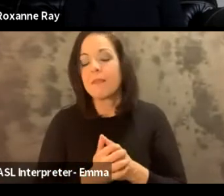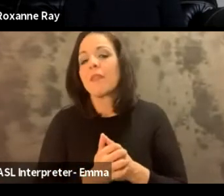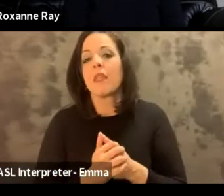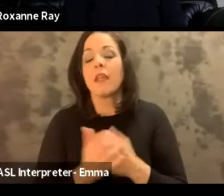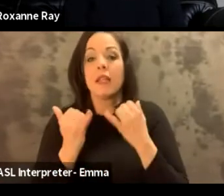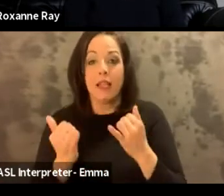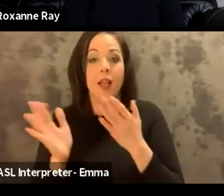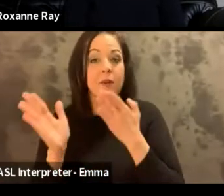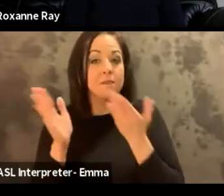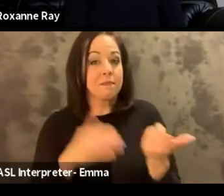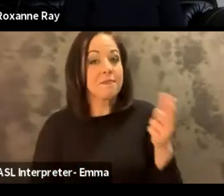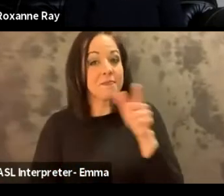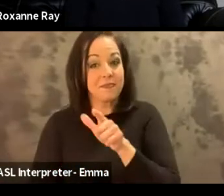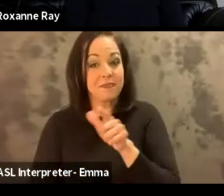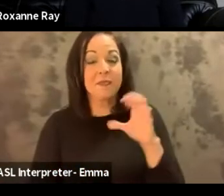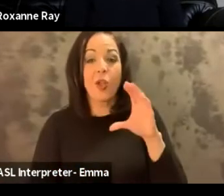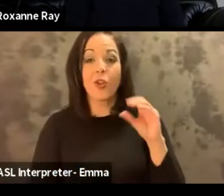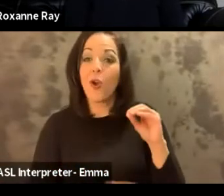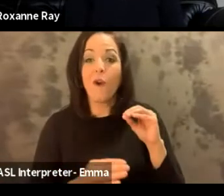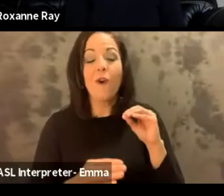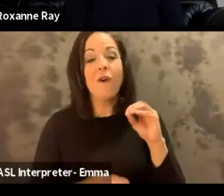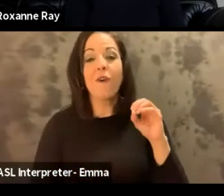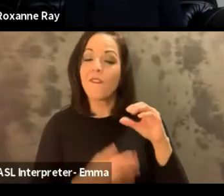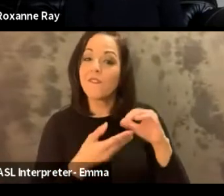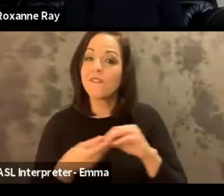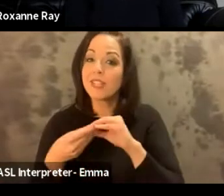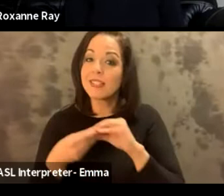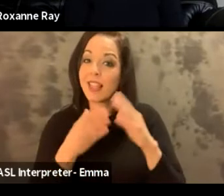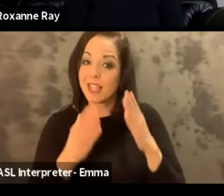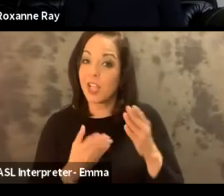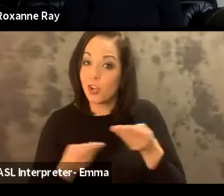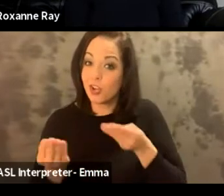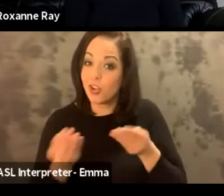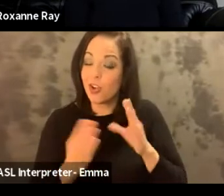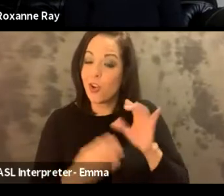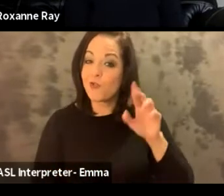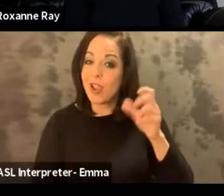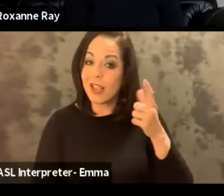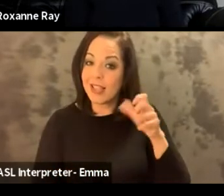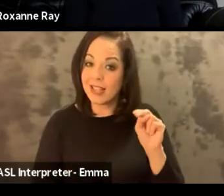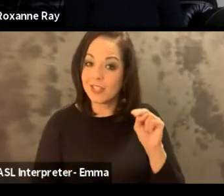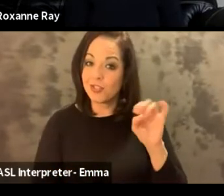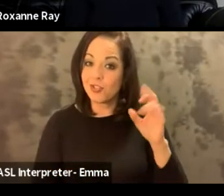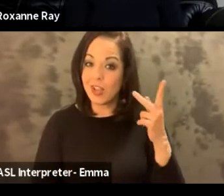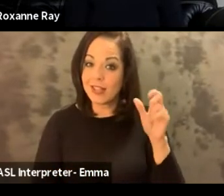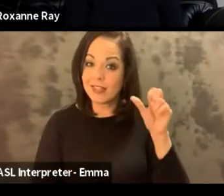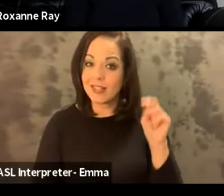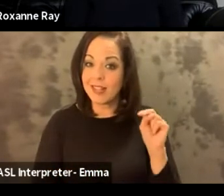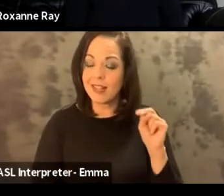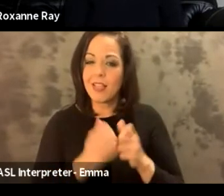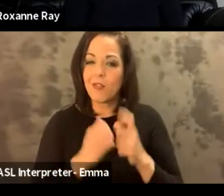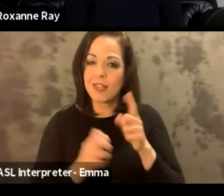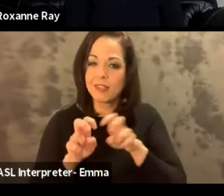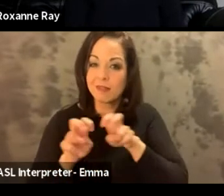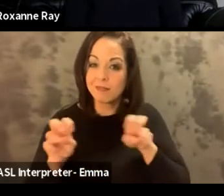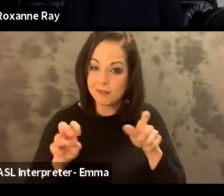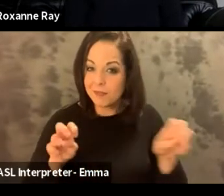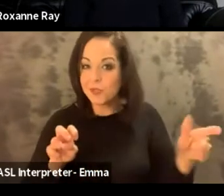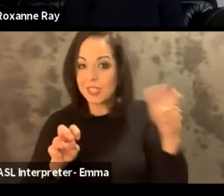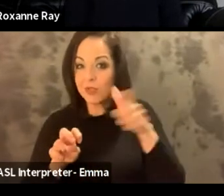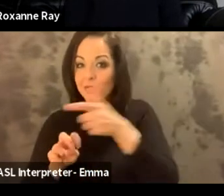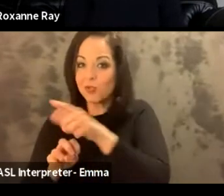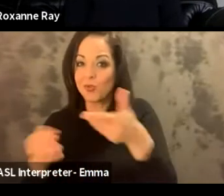going to pass it to my co-facilitator for this panel, Reagan Jackson, and the rest of the panelists to introduce themselves.